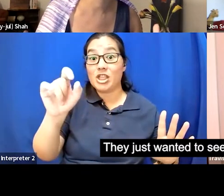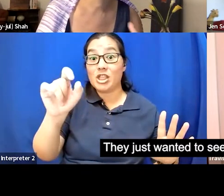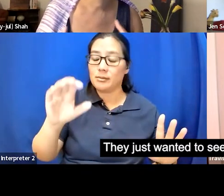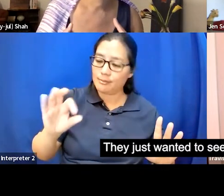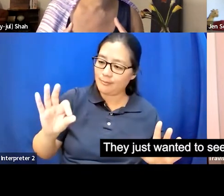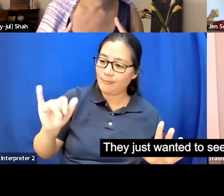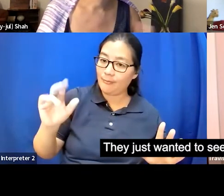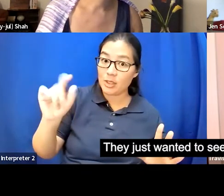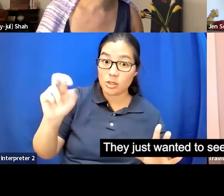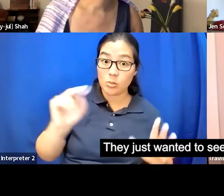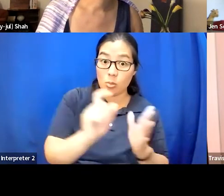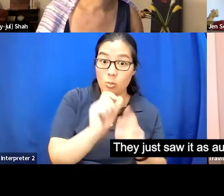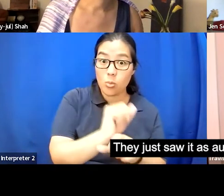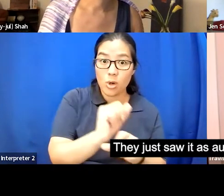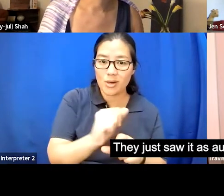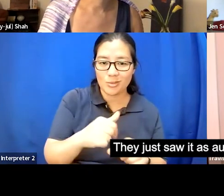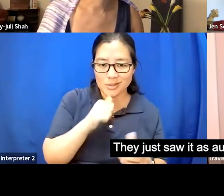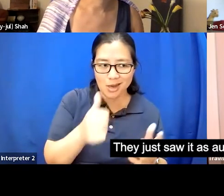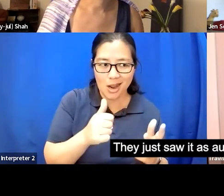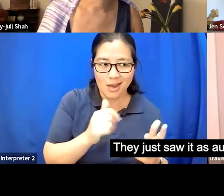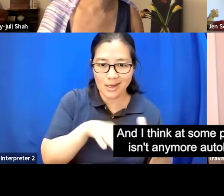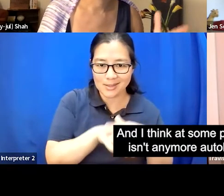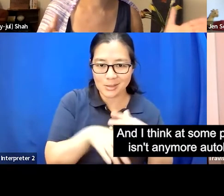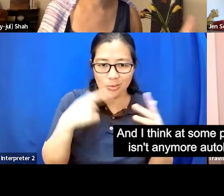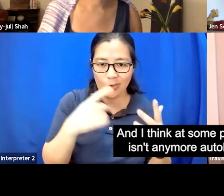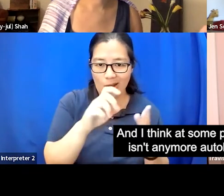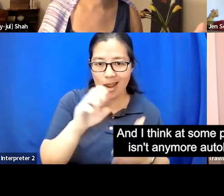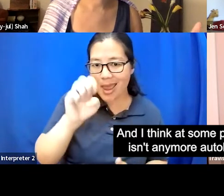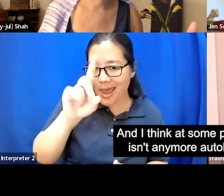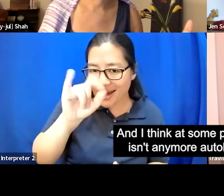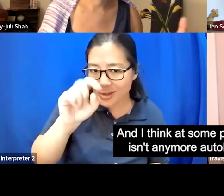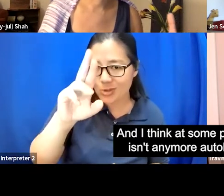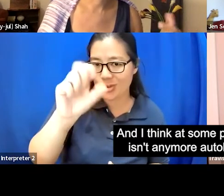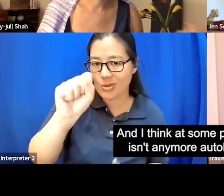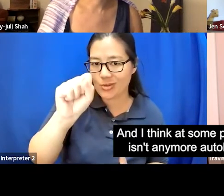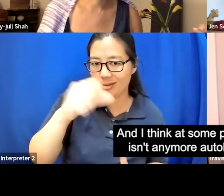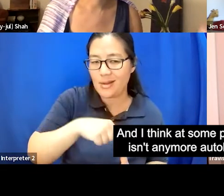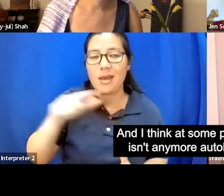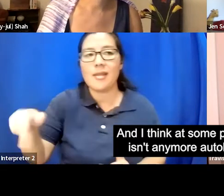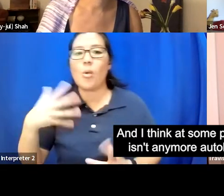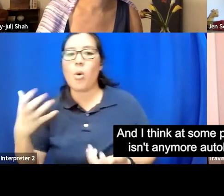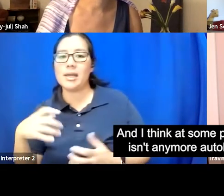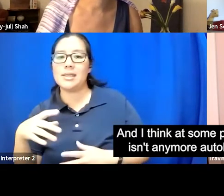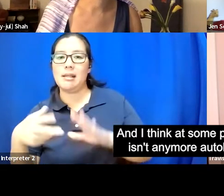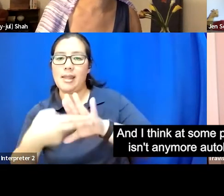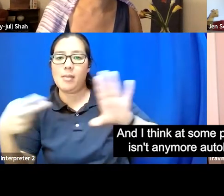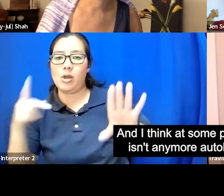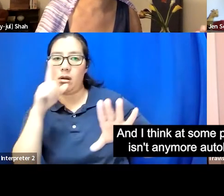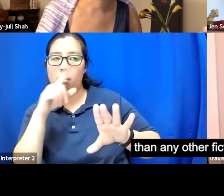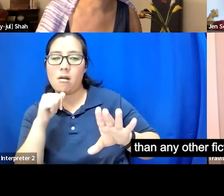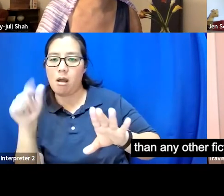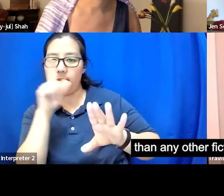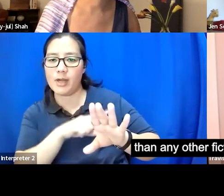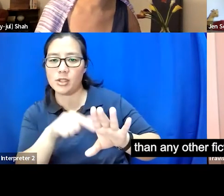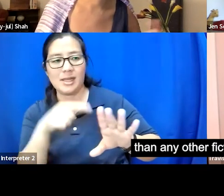as nonfiction. They just saw it as autobiographical. And I think at some point, you know, my fiction isn't any more autobiographical